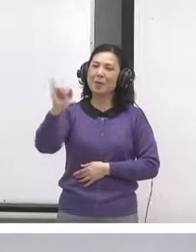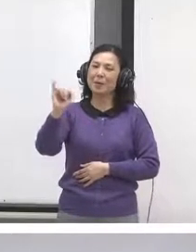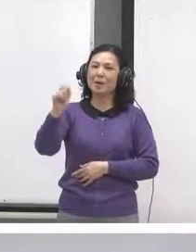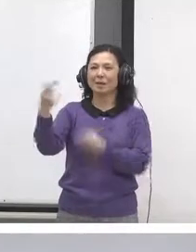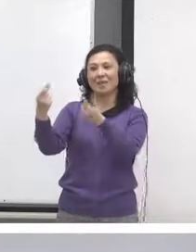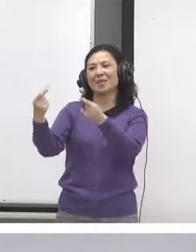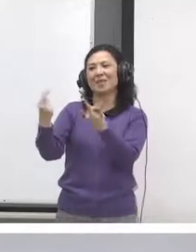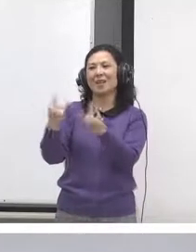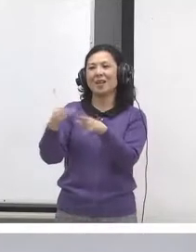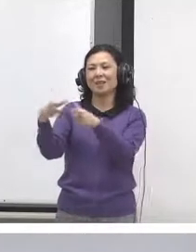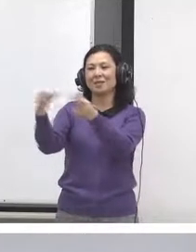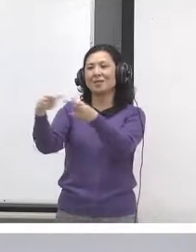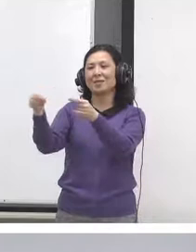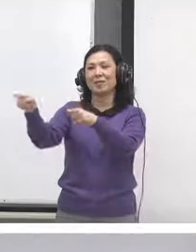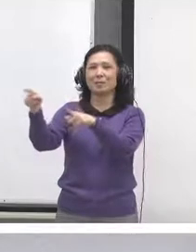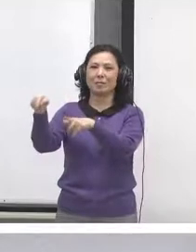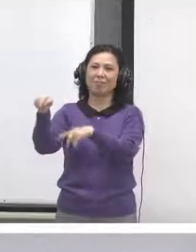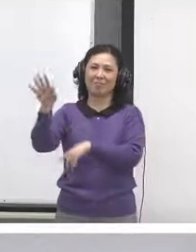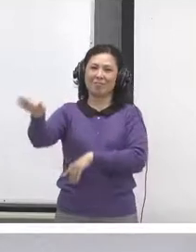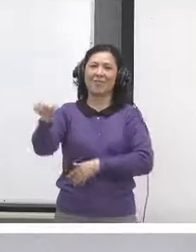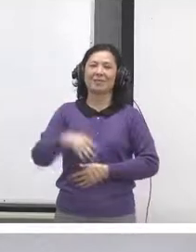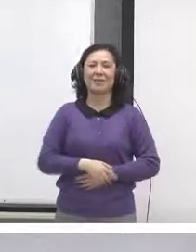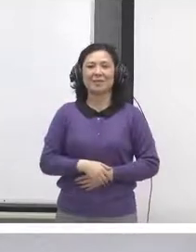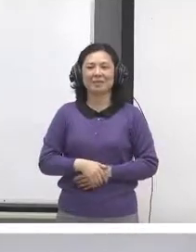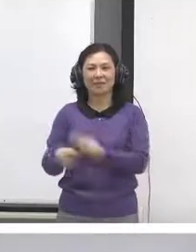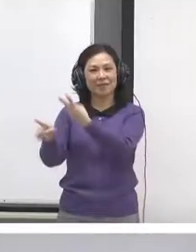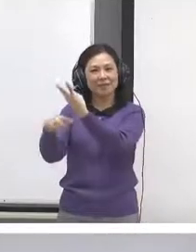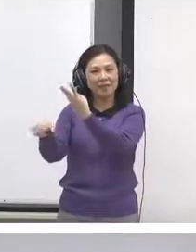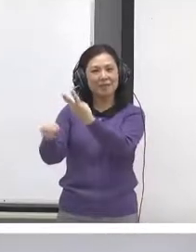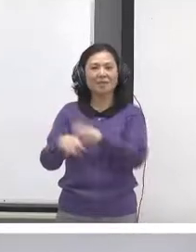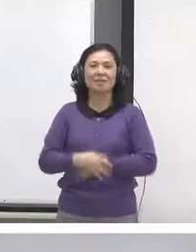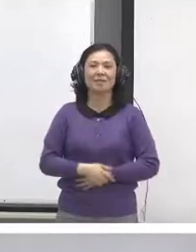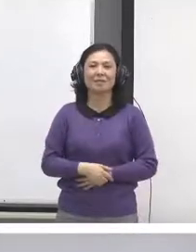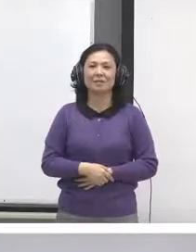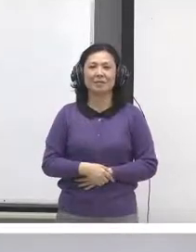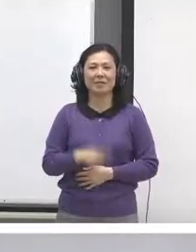start our first meeting online, and